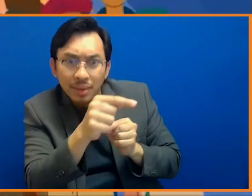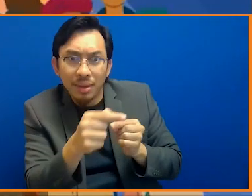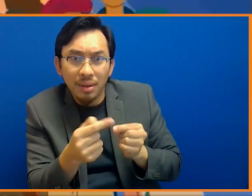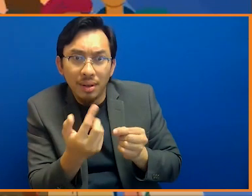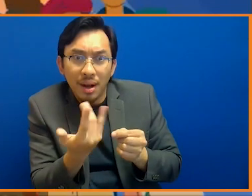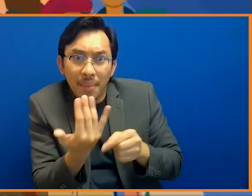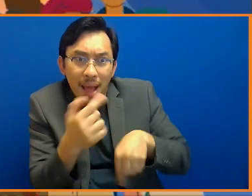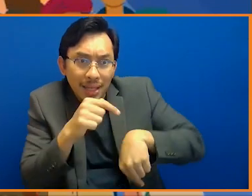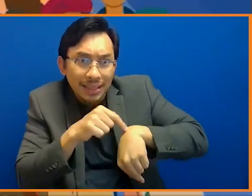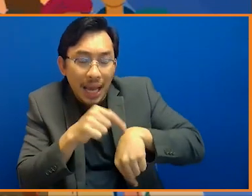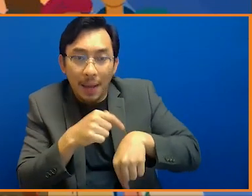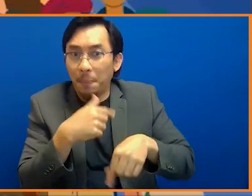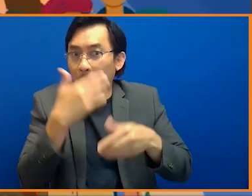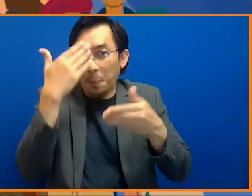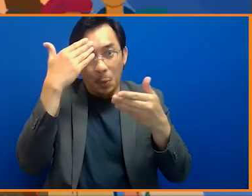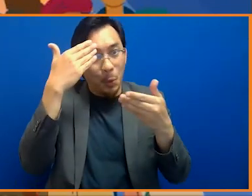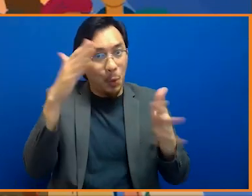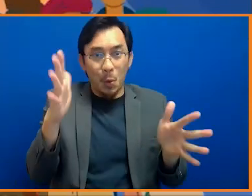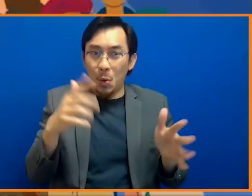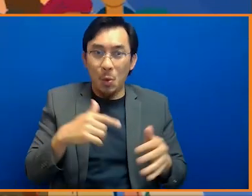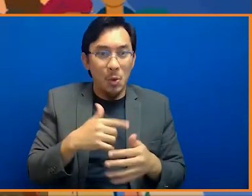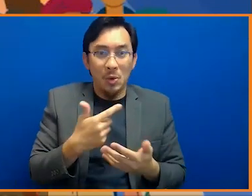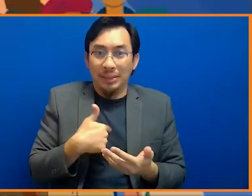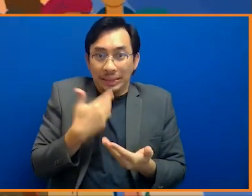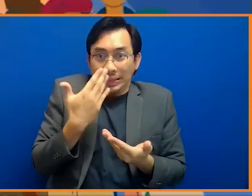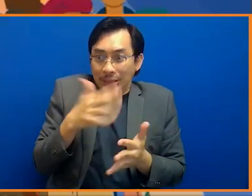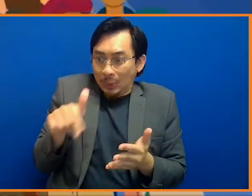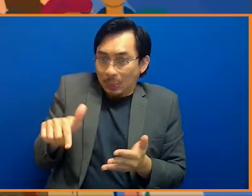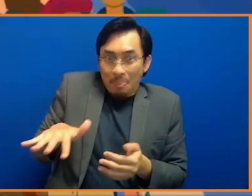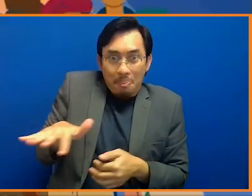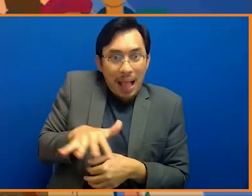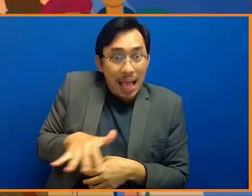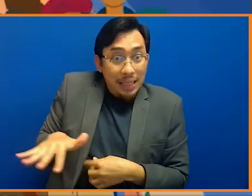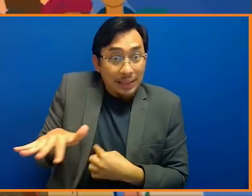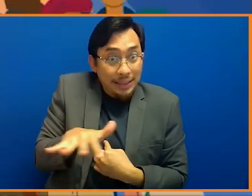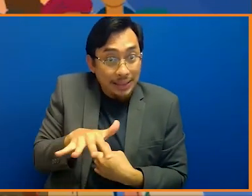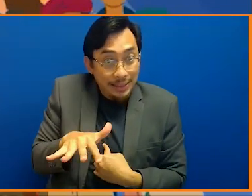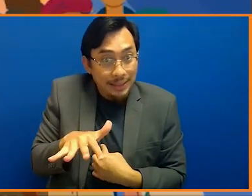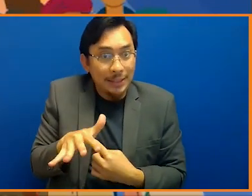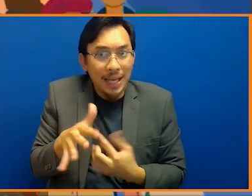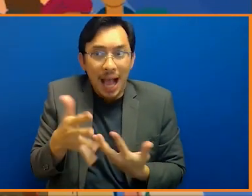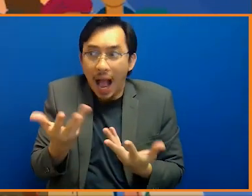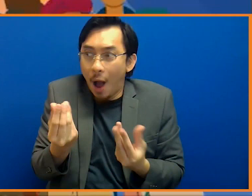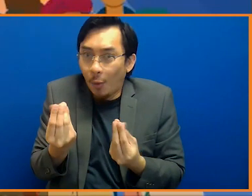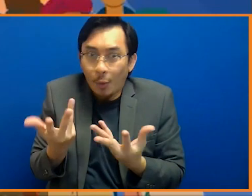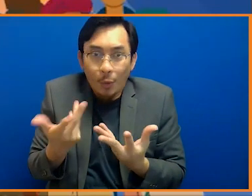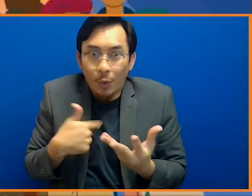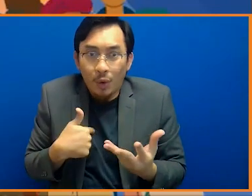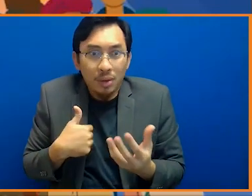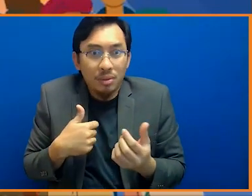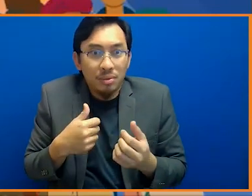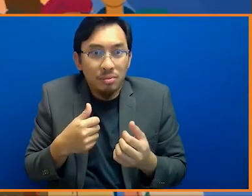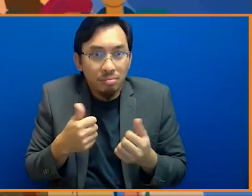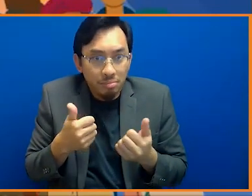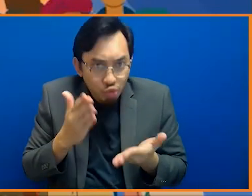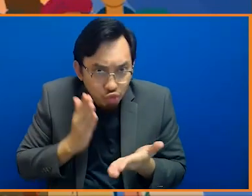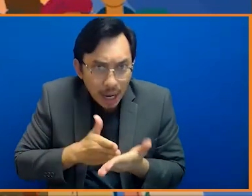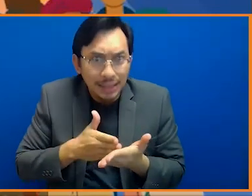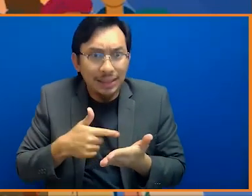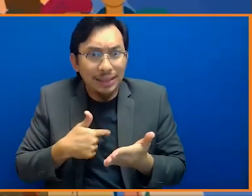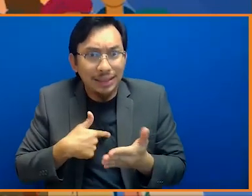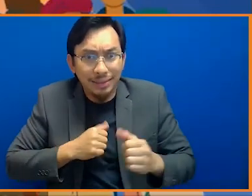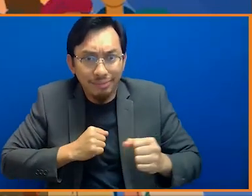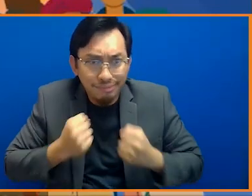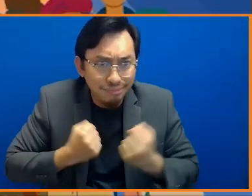to evacuate until you're sure that that is the place is a correct way, is correct point to evacuate